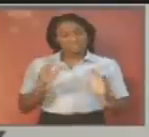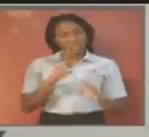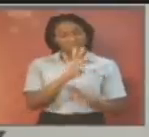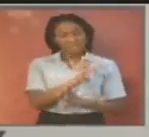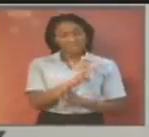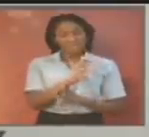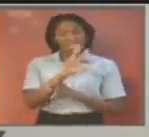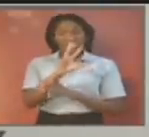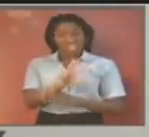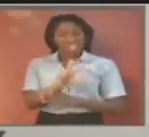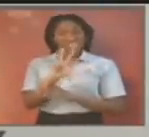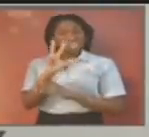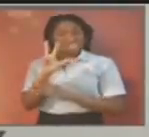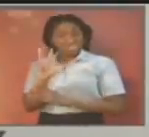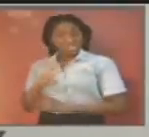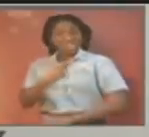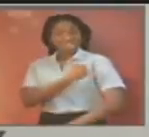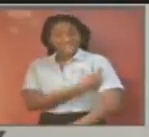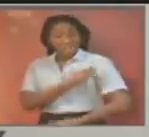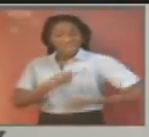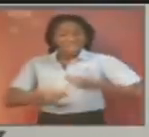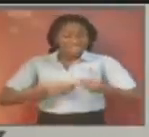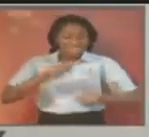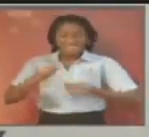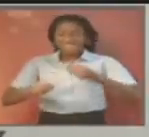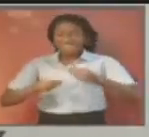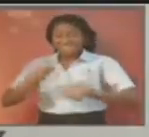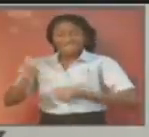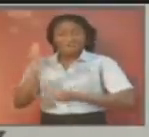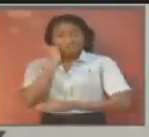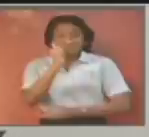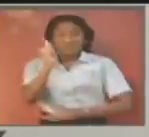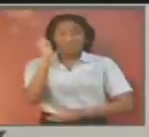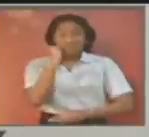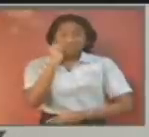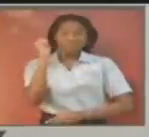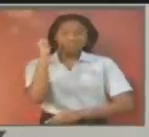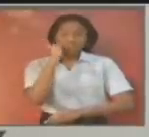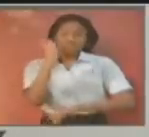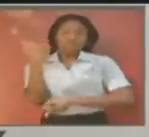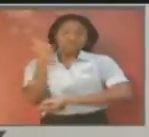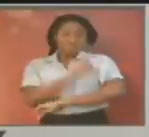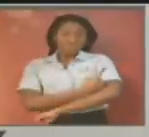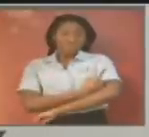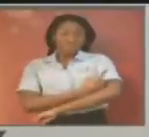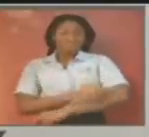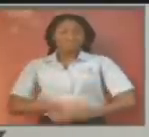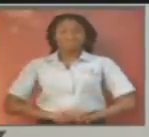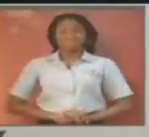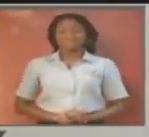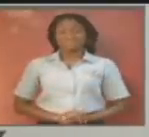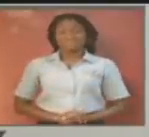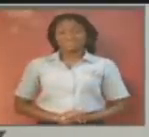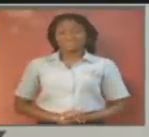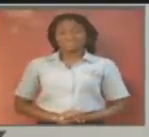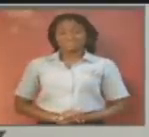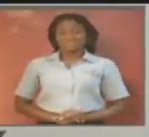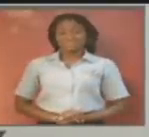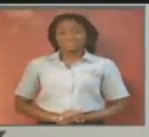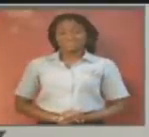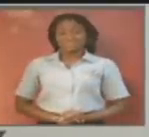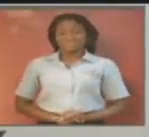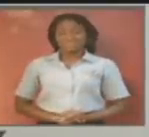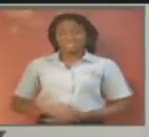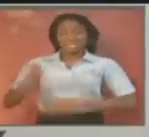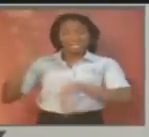433 per day, all right, an average at the centers at 433 per day. And before that, we were doing far